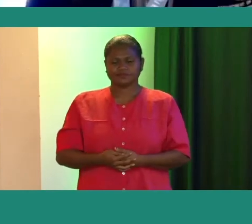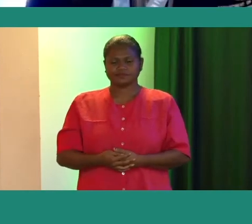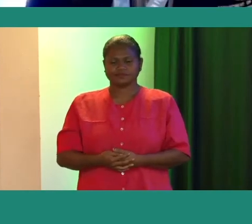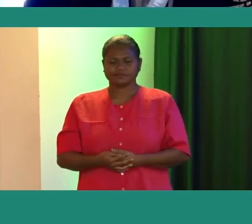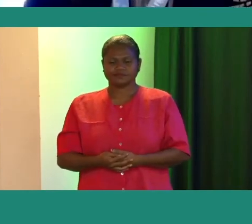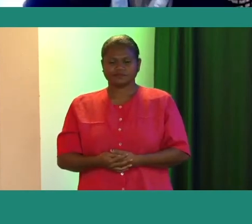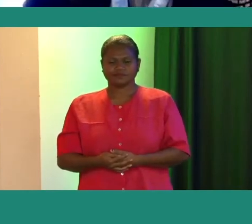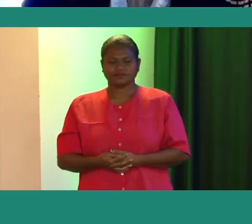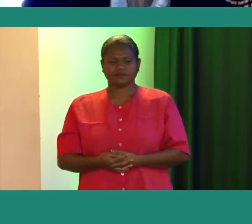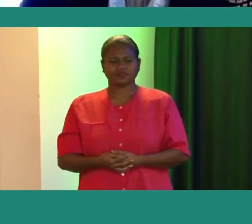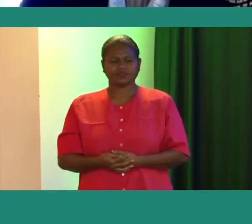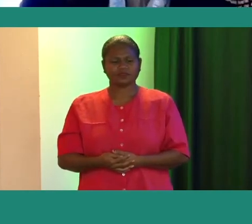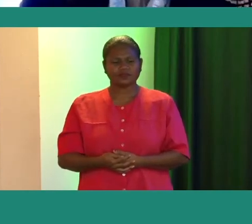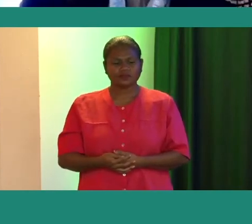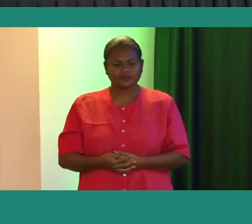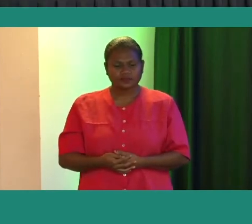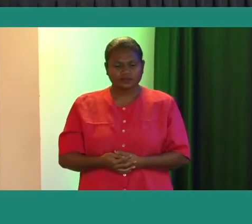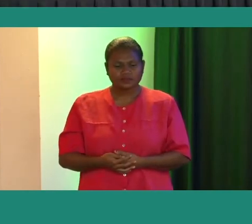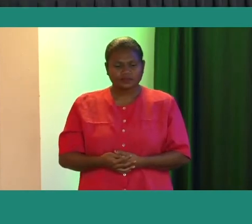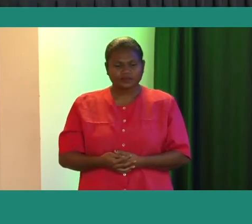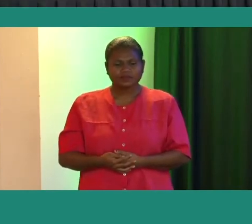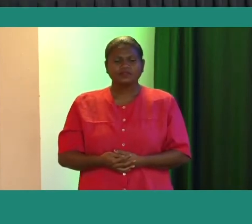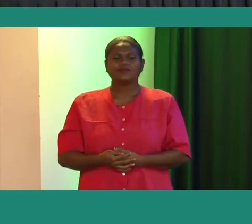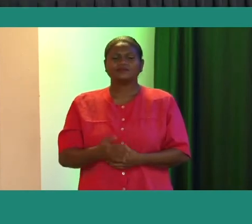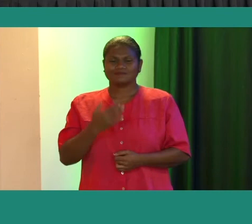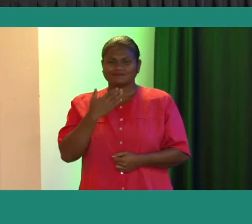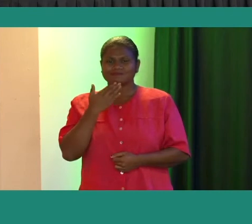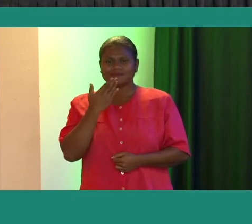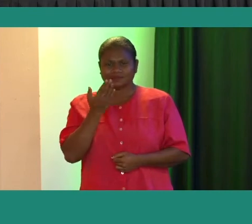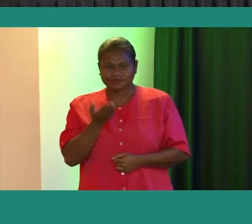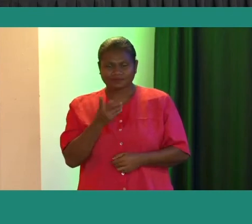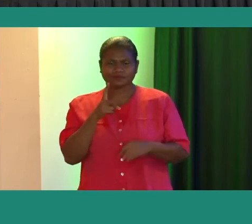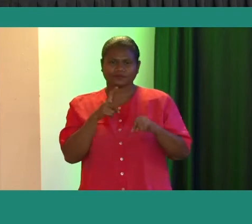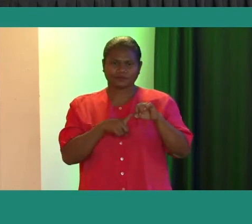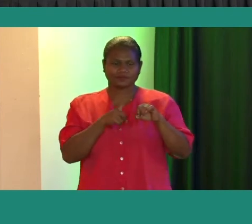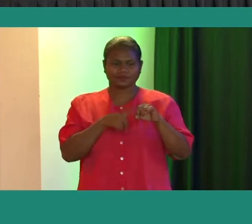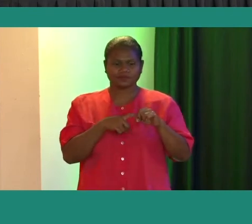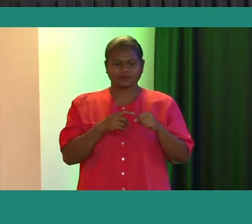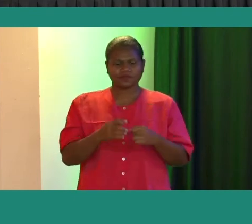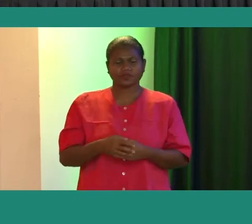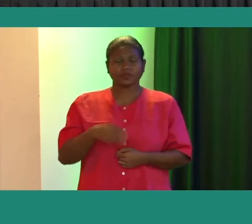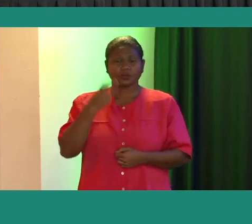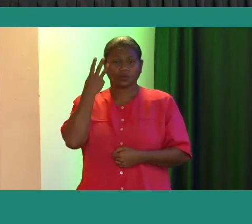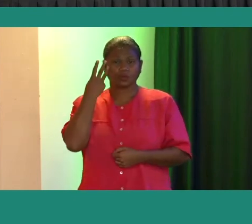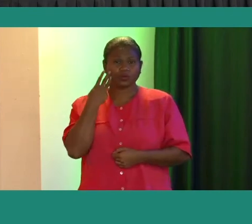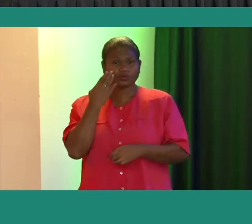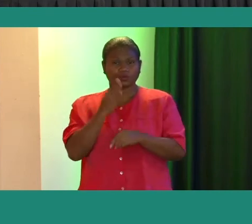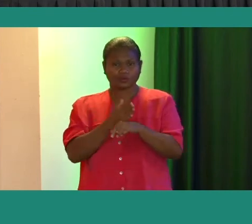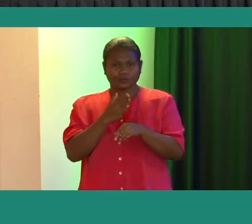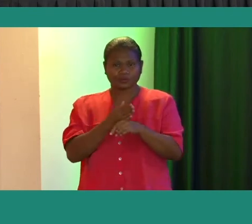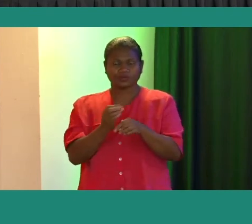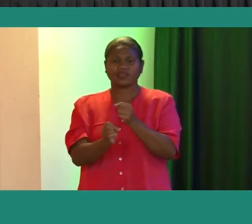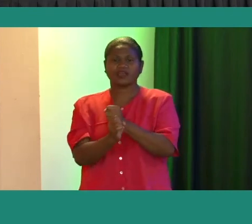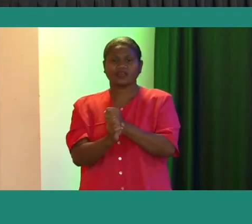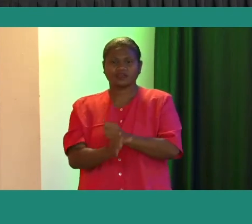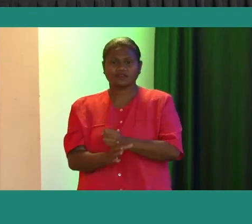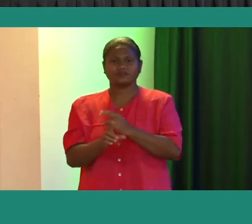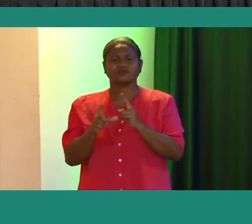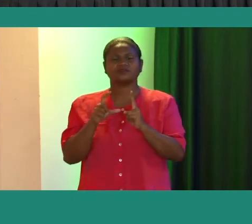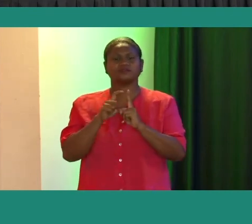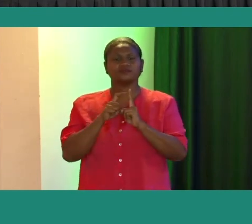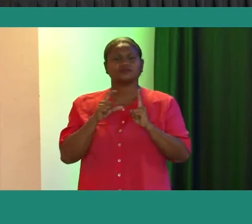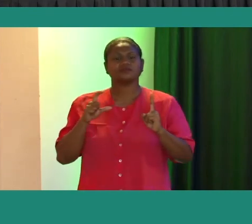Yes, thank you for that question. Women within the public service, it's,